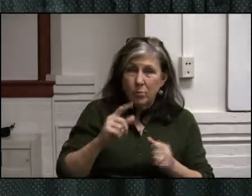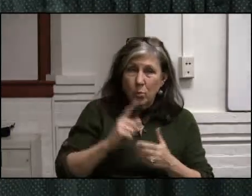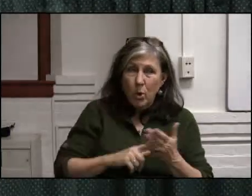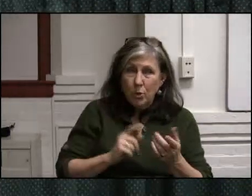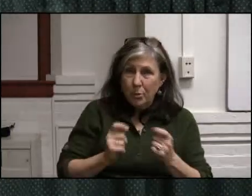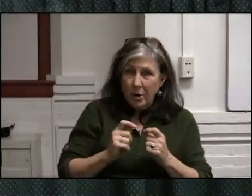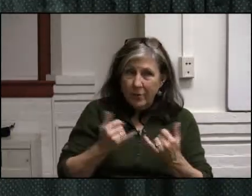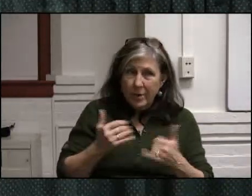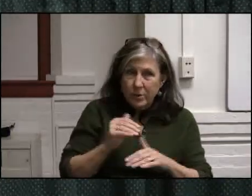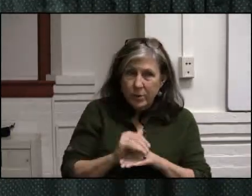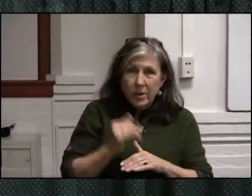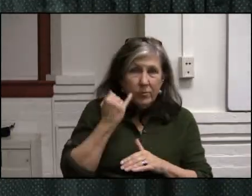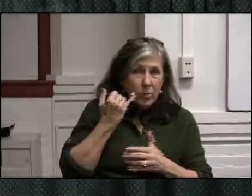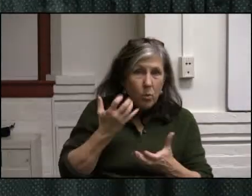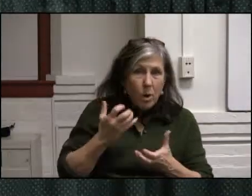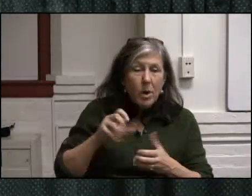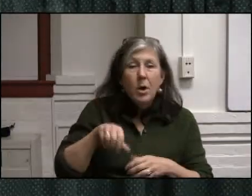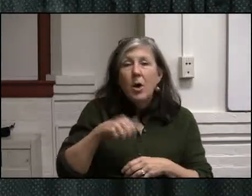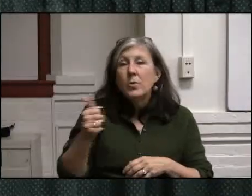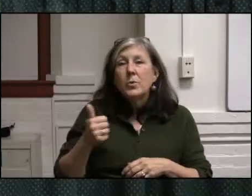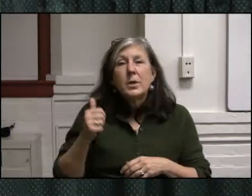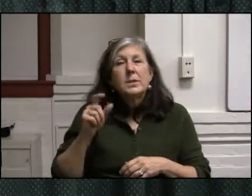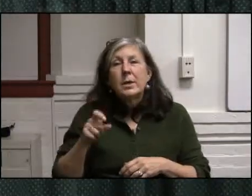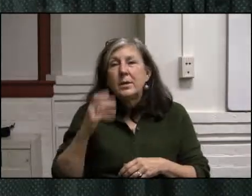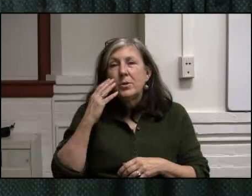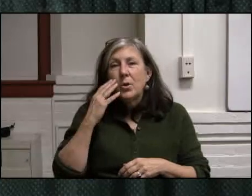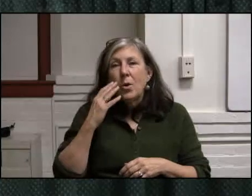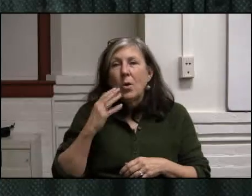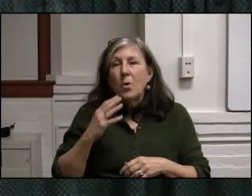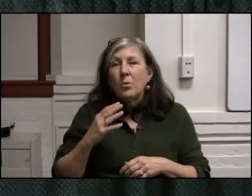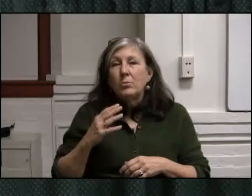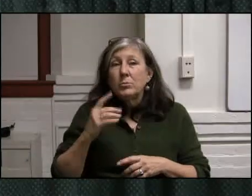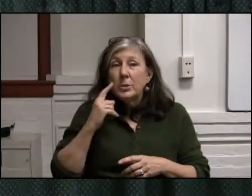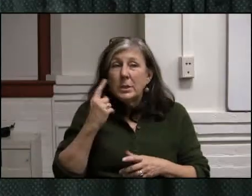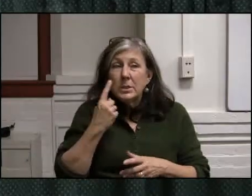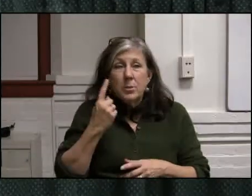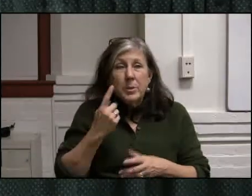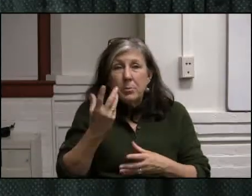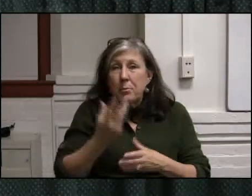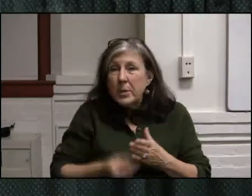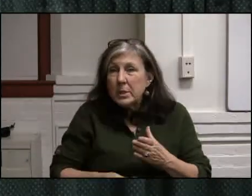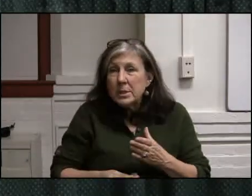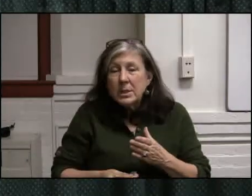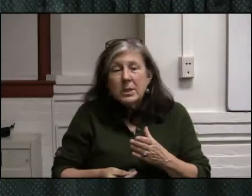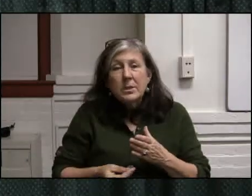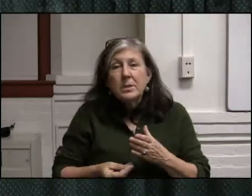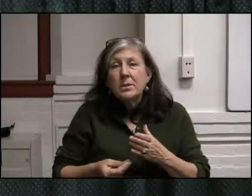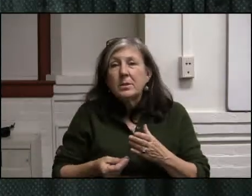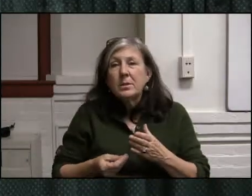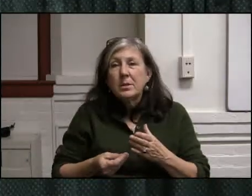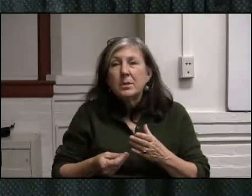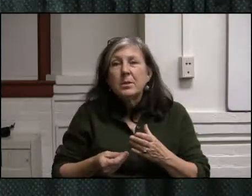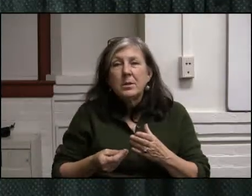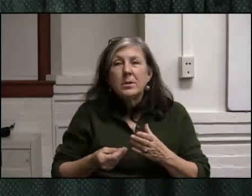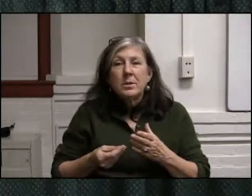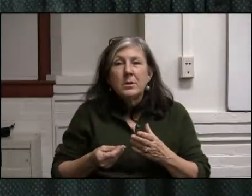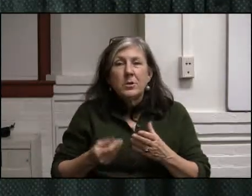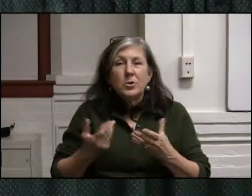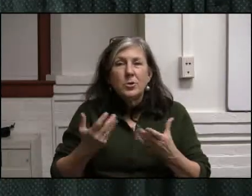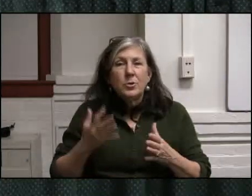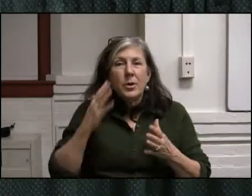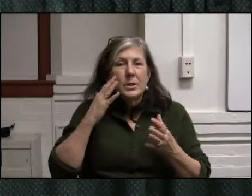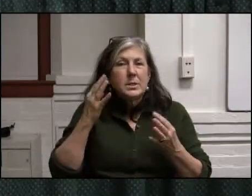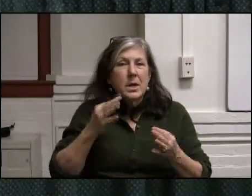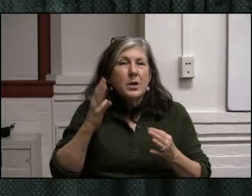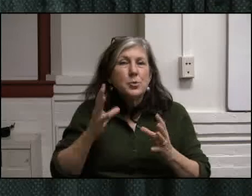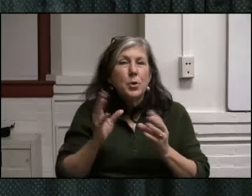modified tonight if you want. Otherwise, I just need to know whether you think anything's missing. You've made that sort of more material decision that you